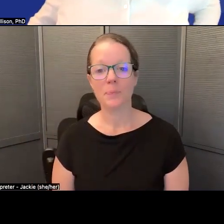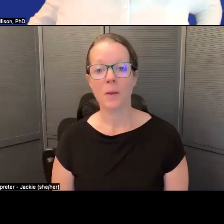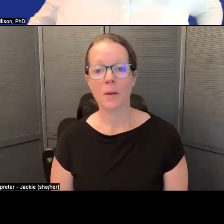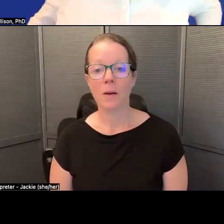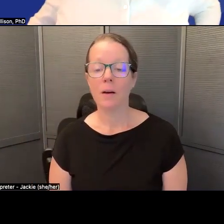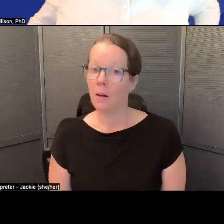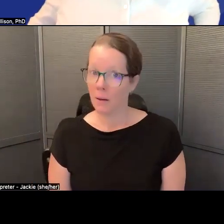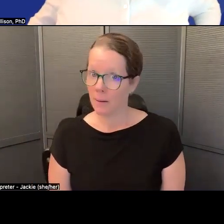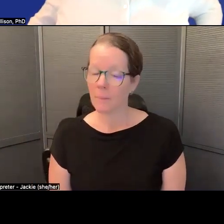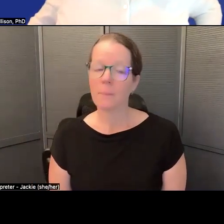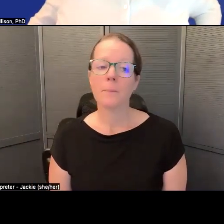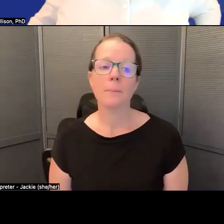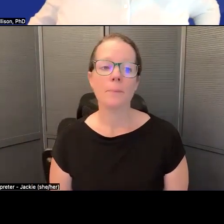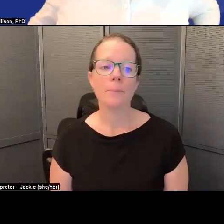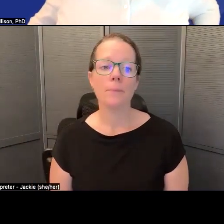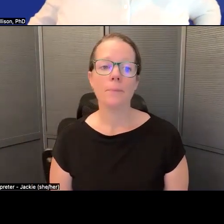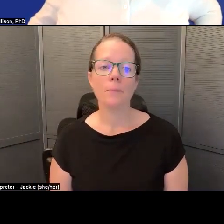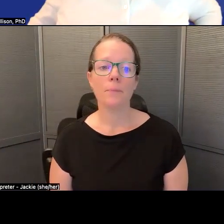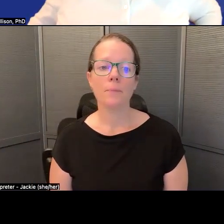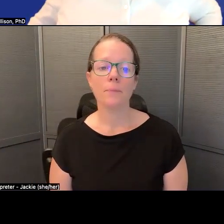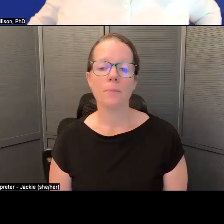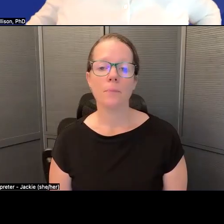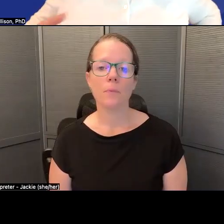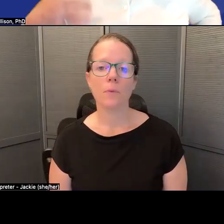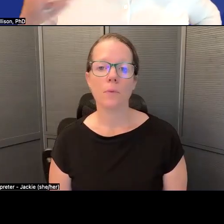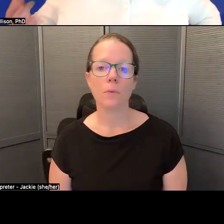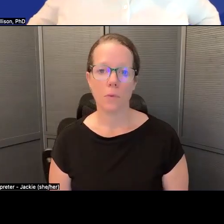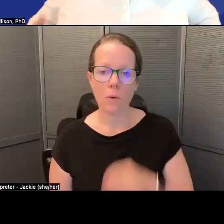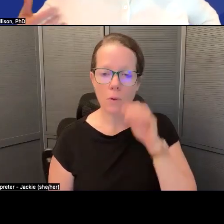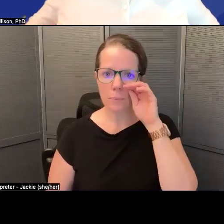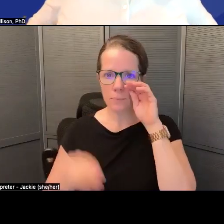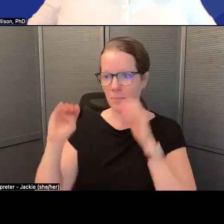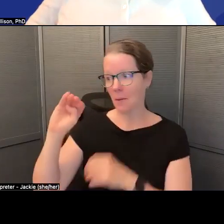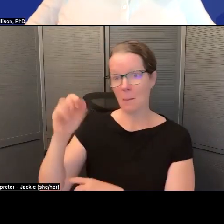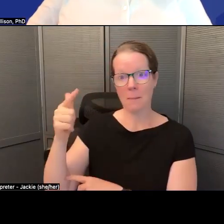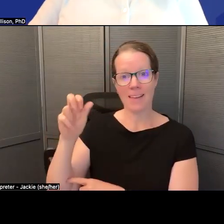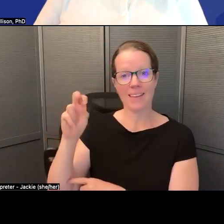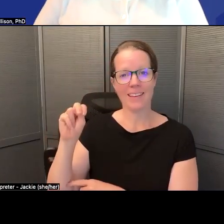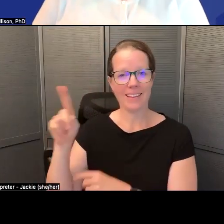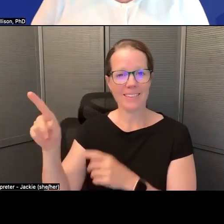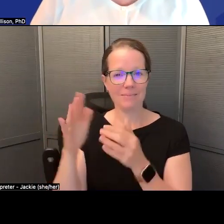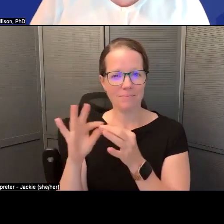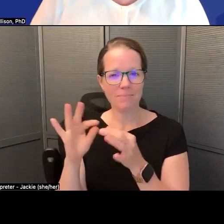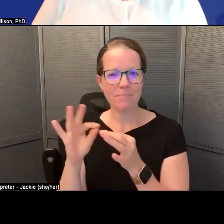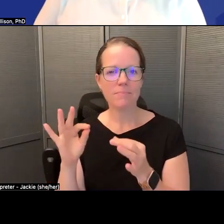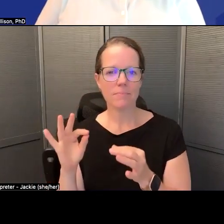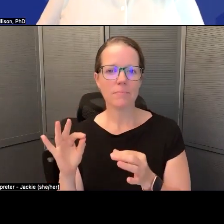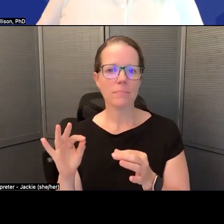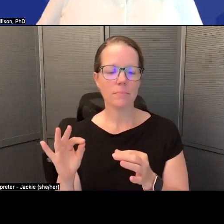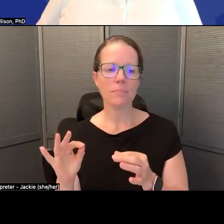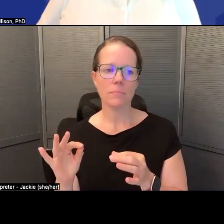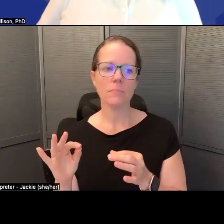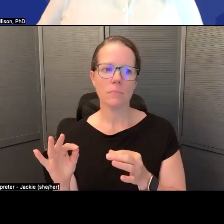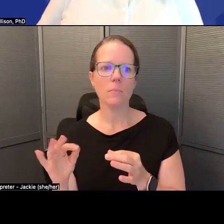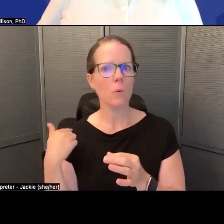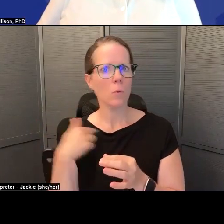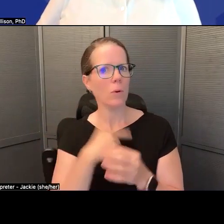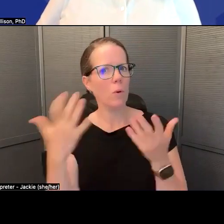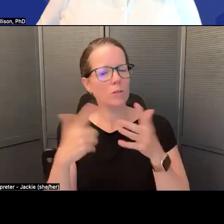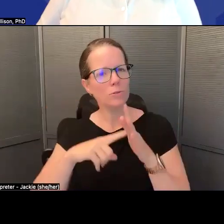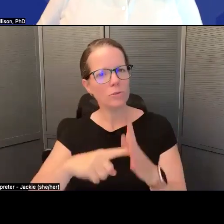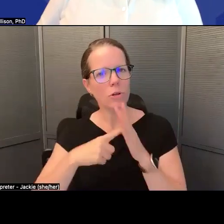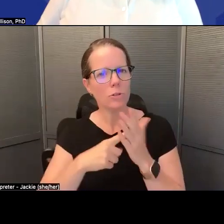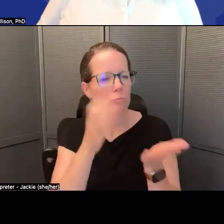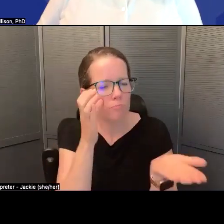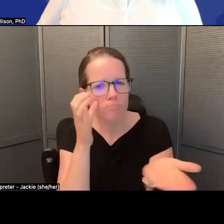So we did want to check, as Megan began, by listening to people on the units. We also